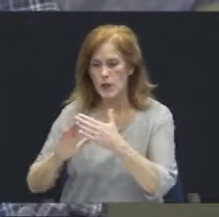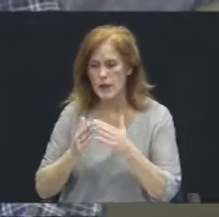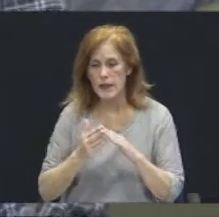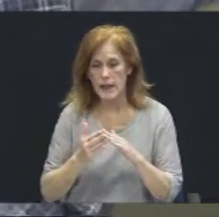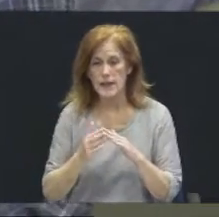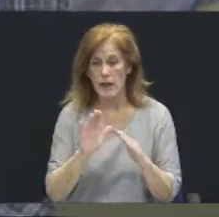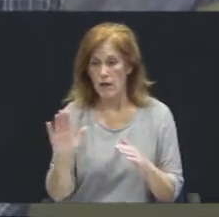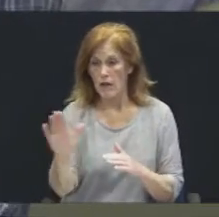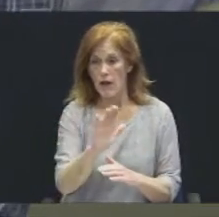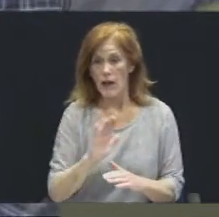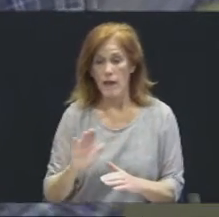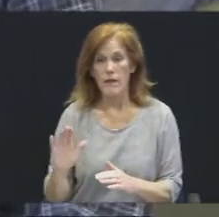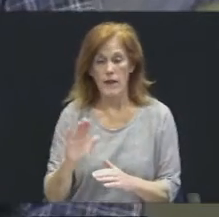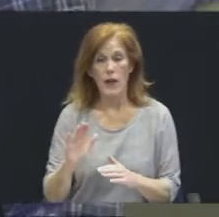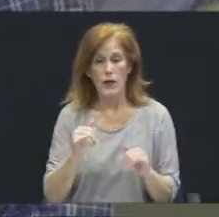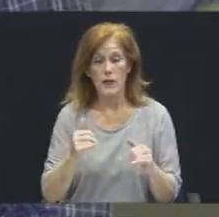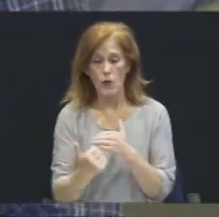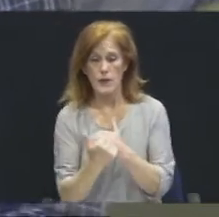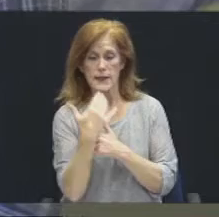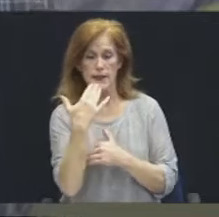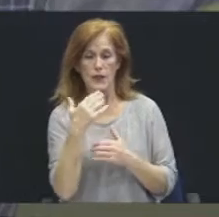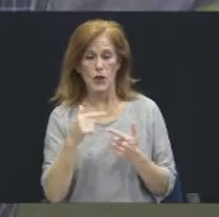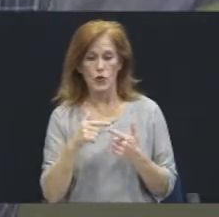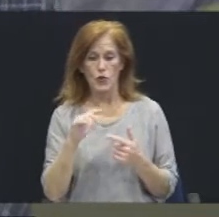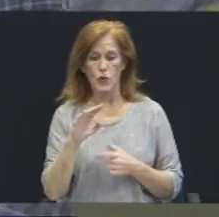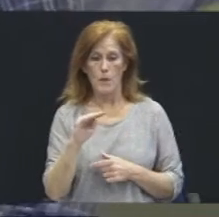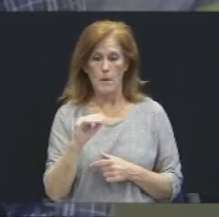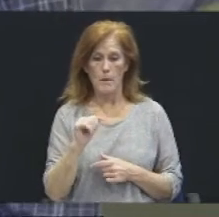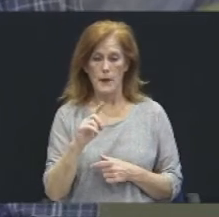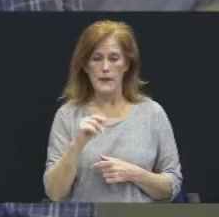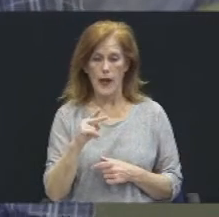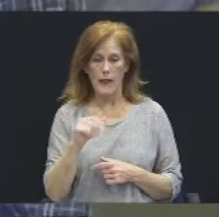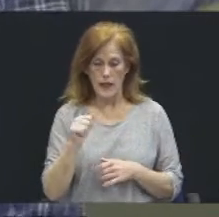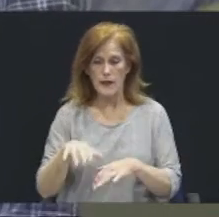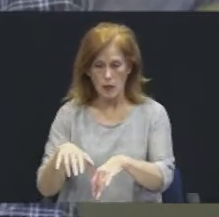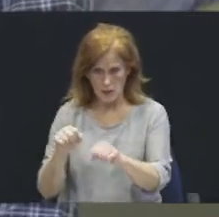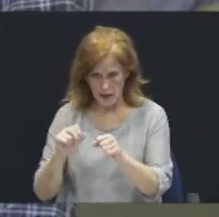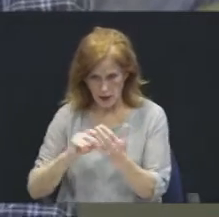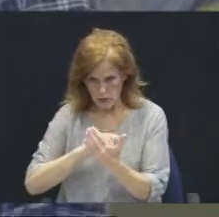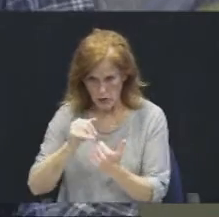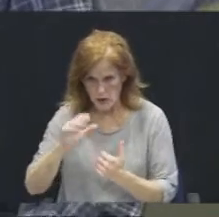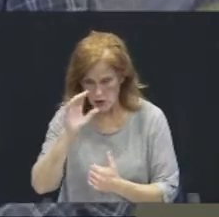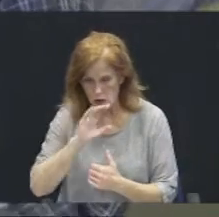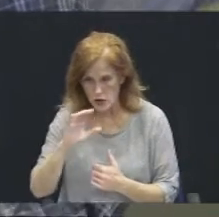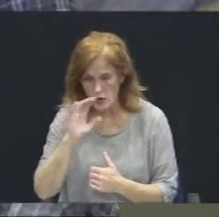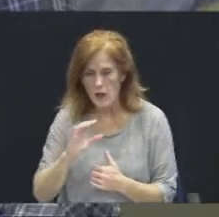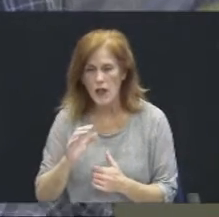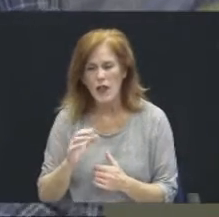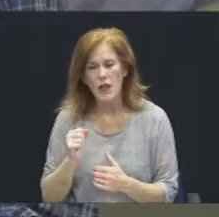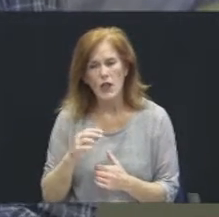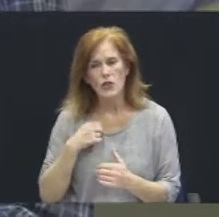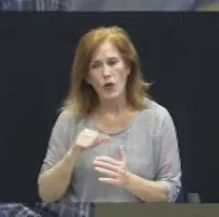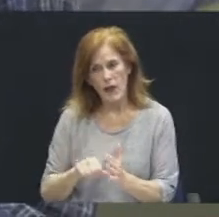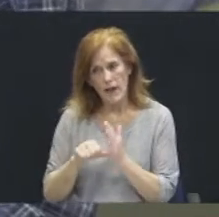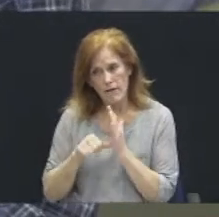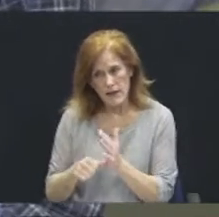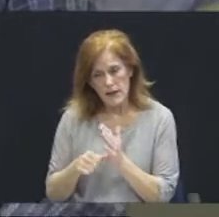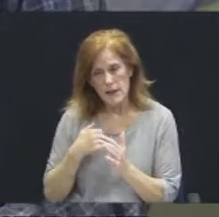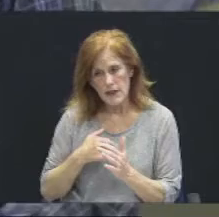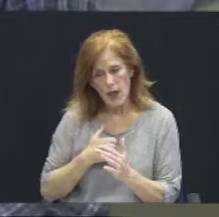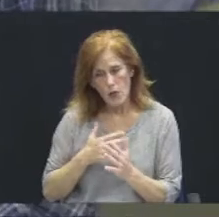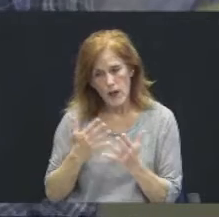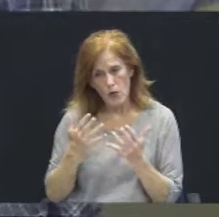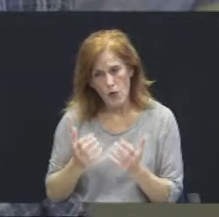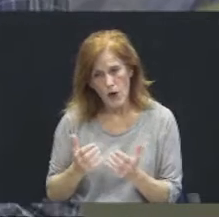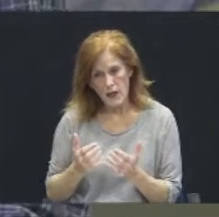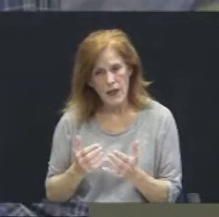their individuals to Madonna, and then they would go through Project Search. And a big emphasis we had was, we're not